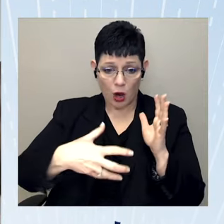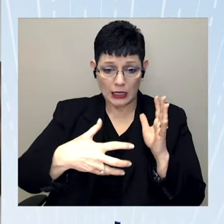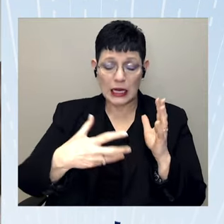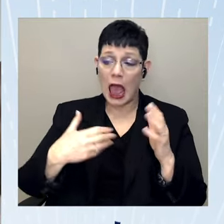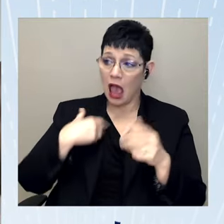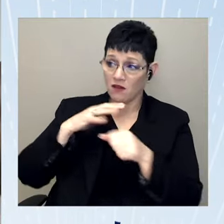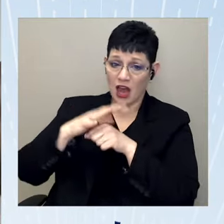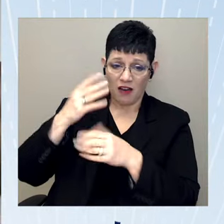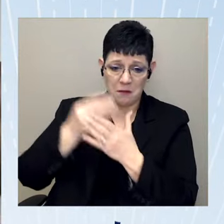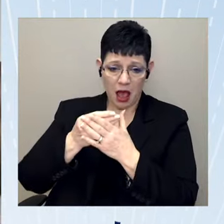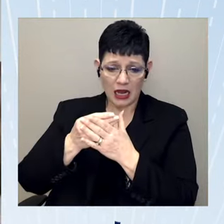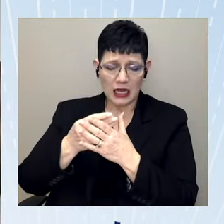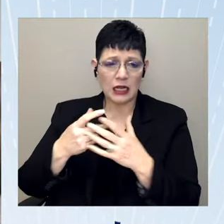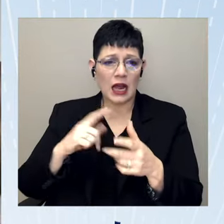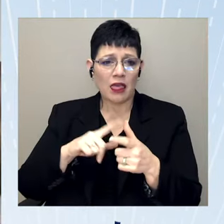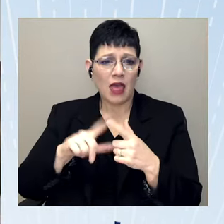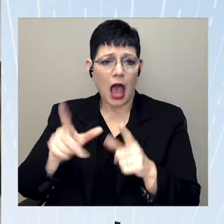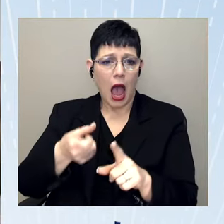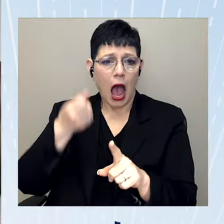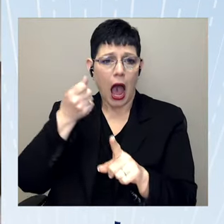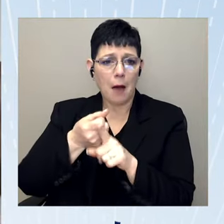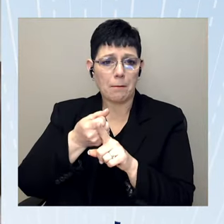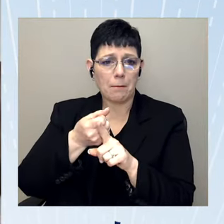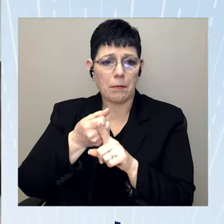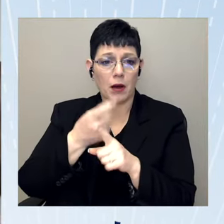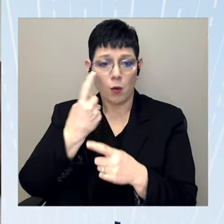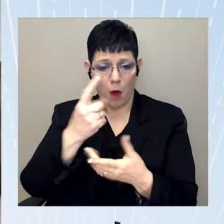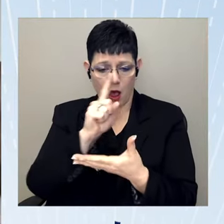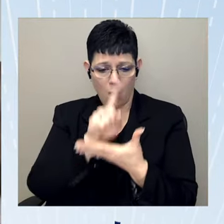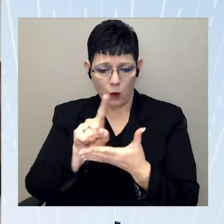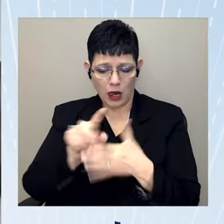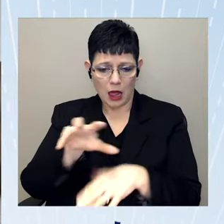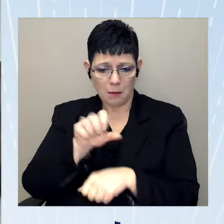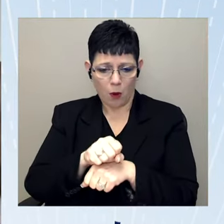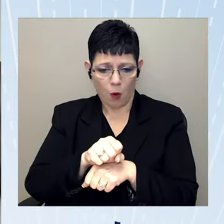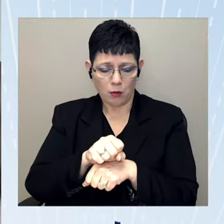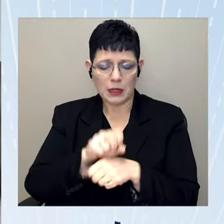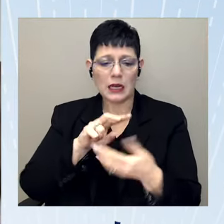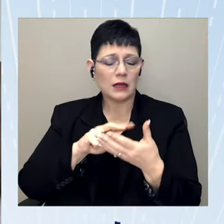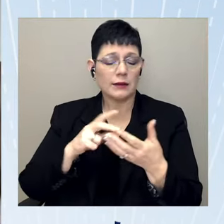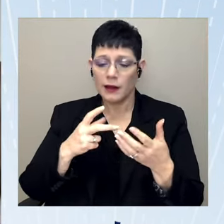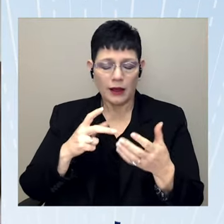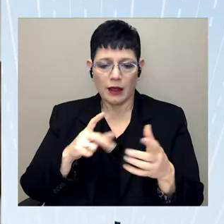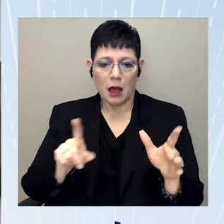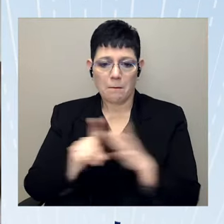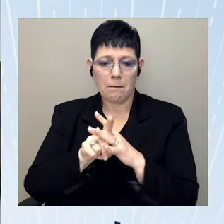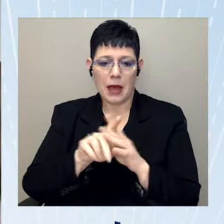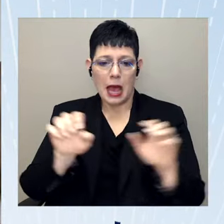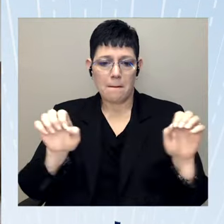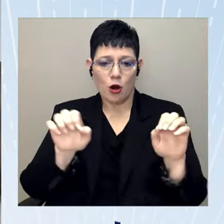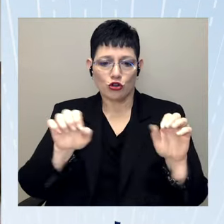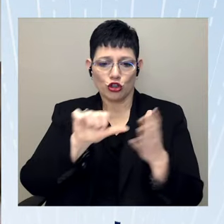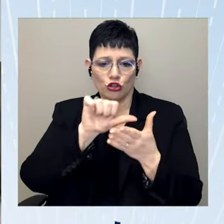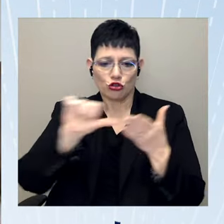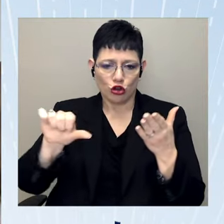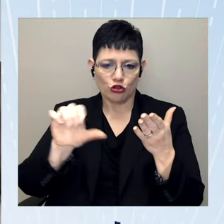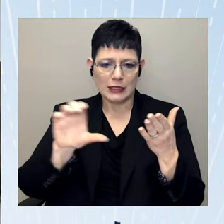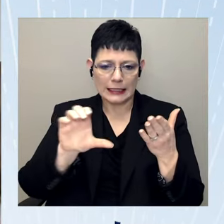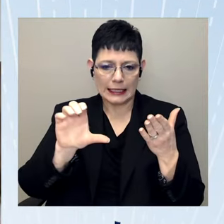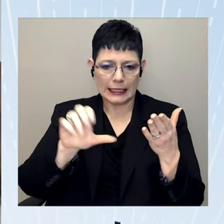reality hit. A weekly appointment led to an emergency C-section. Michaela came early and spent 3 weeks in the